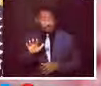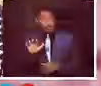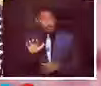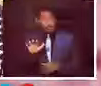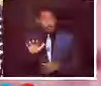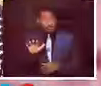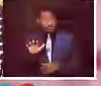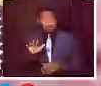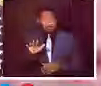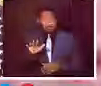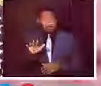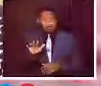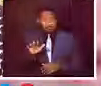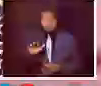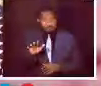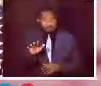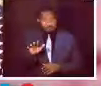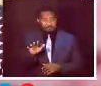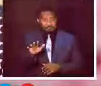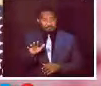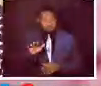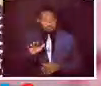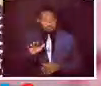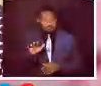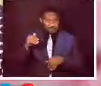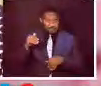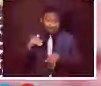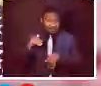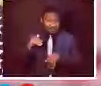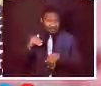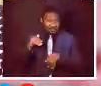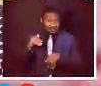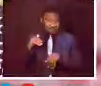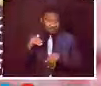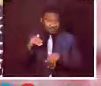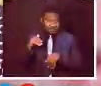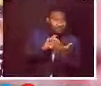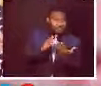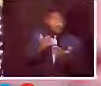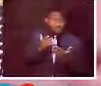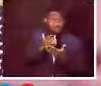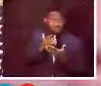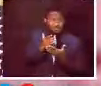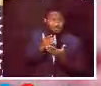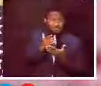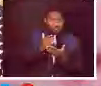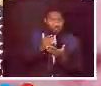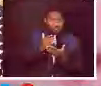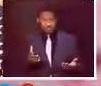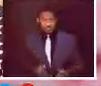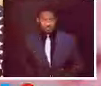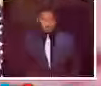and sema a course or Parliament. So once subscribe to your message or subscribe to the channel, one click the notification icon also. To enjoy